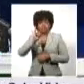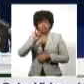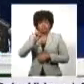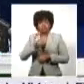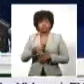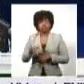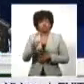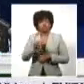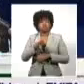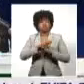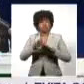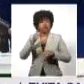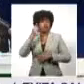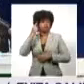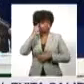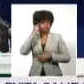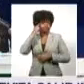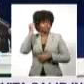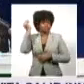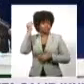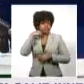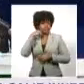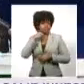1,252,601 confirmed cases,